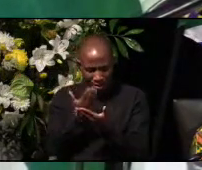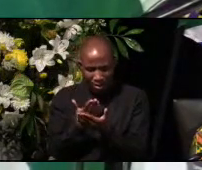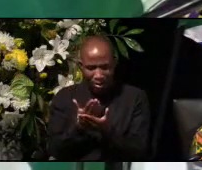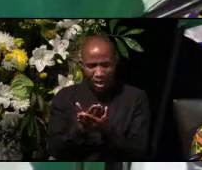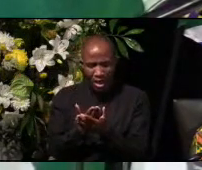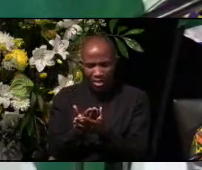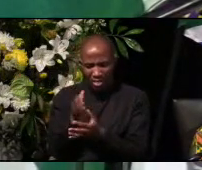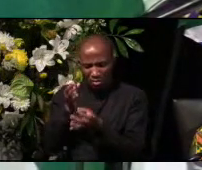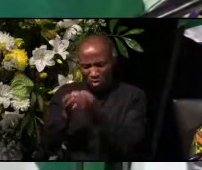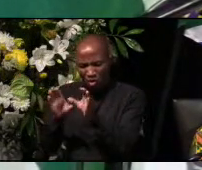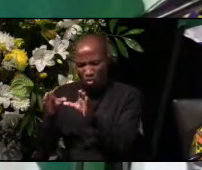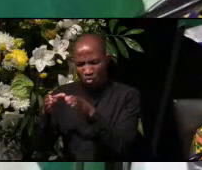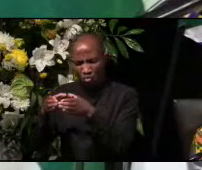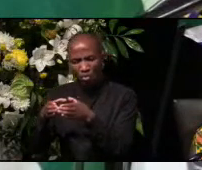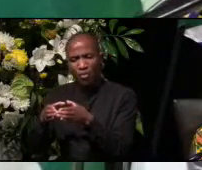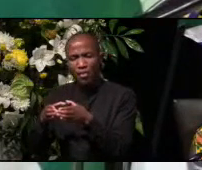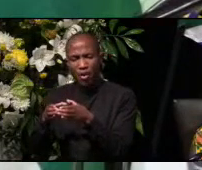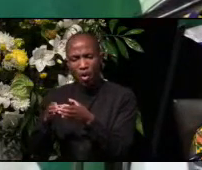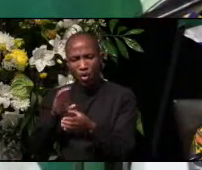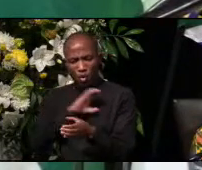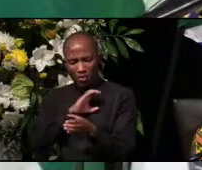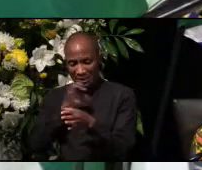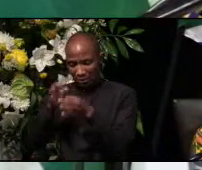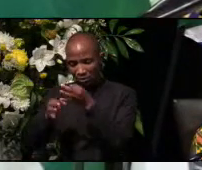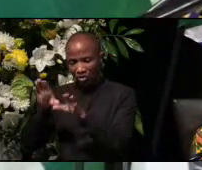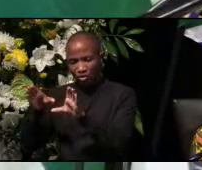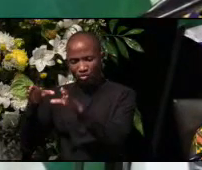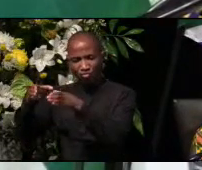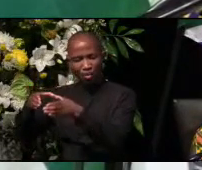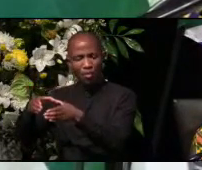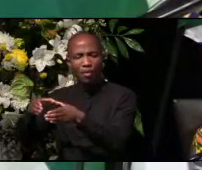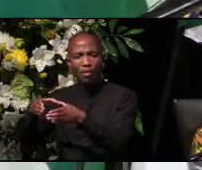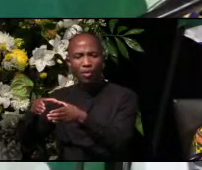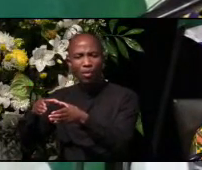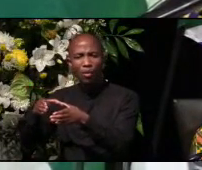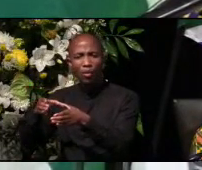Party joining those who returned